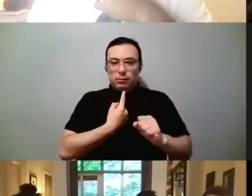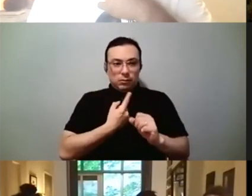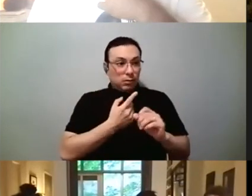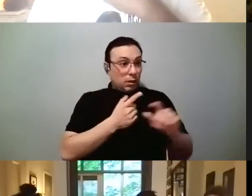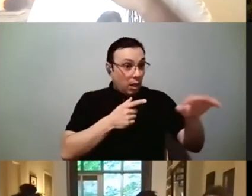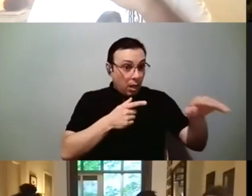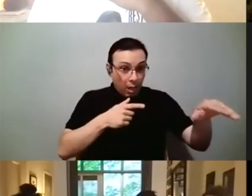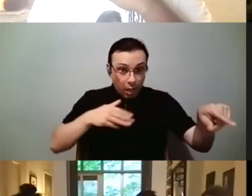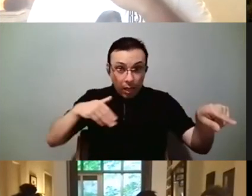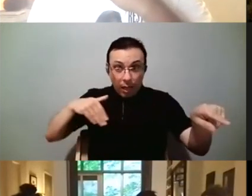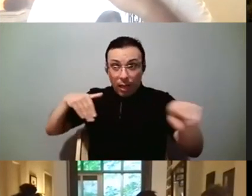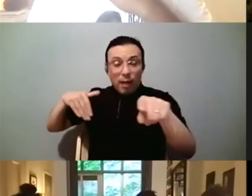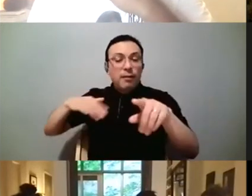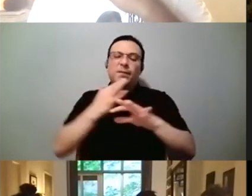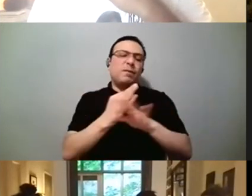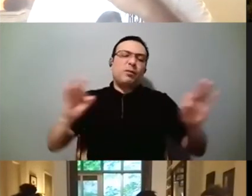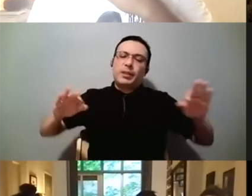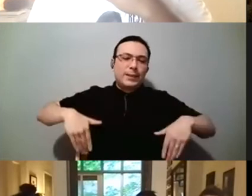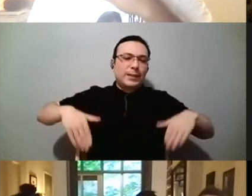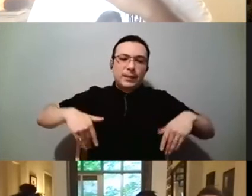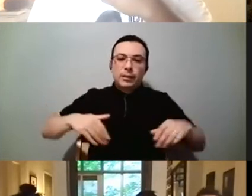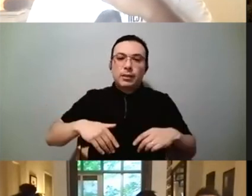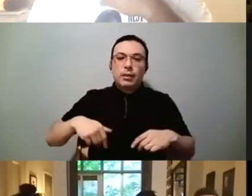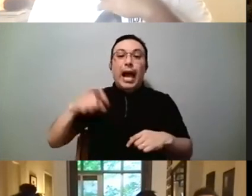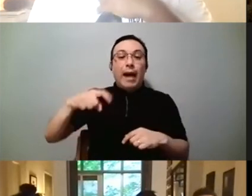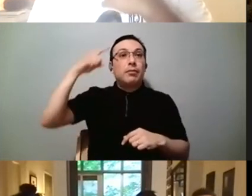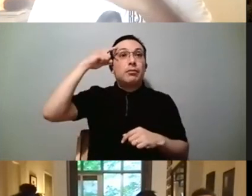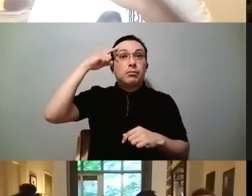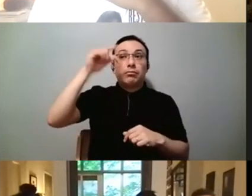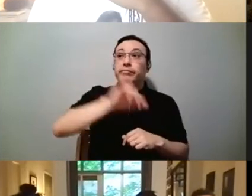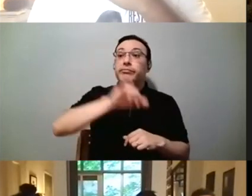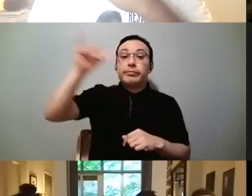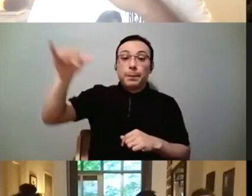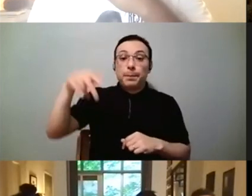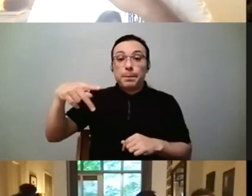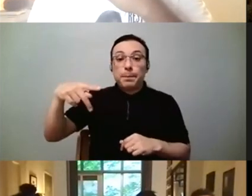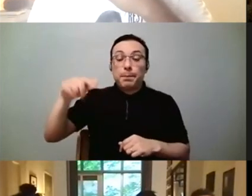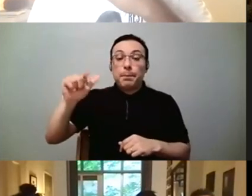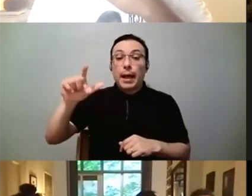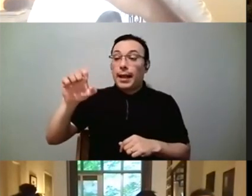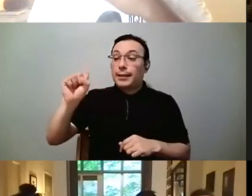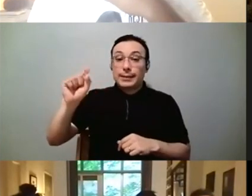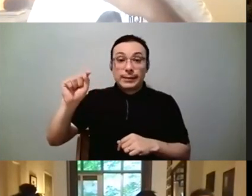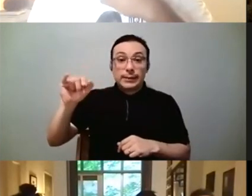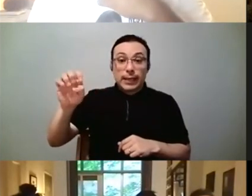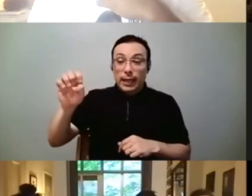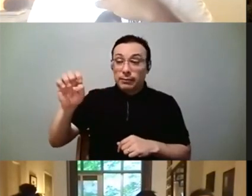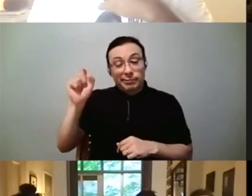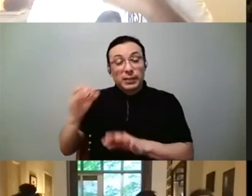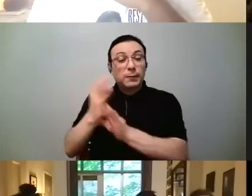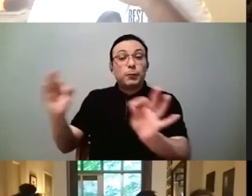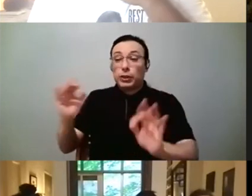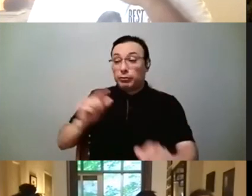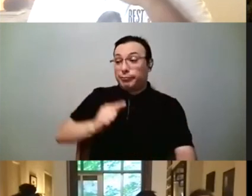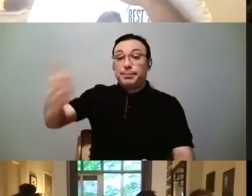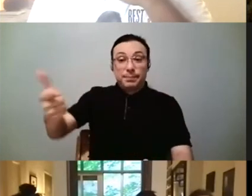unless we are also committed to a free Palestine. And I would, after all of that,